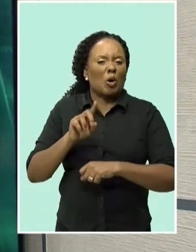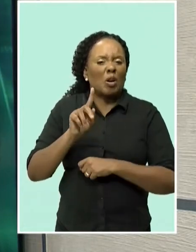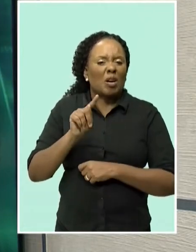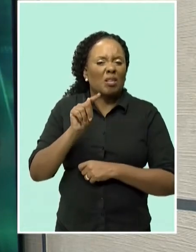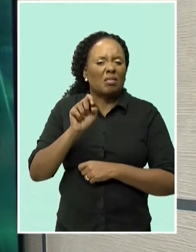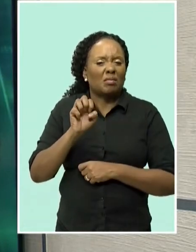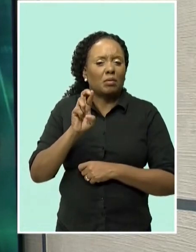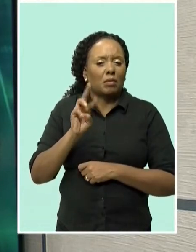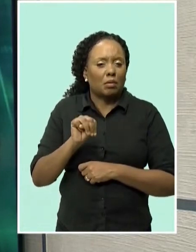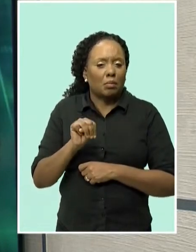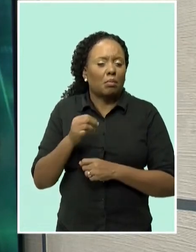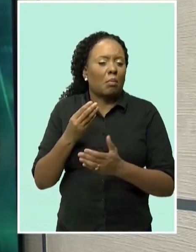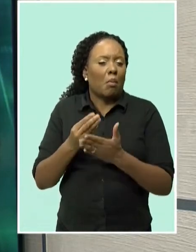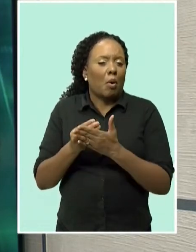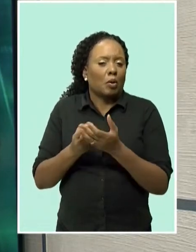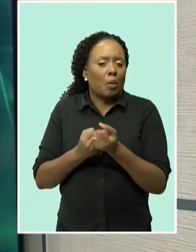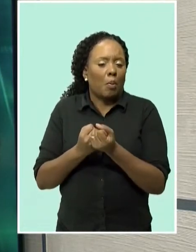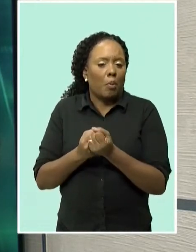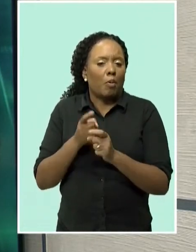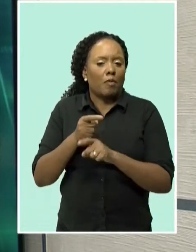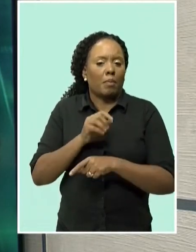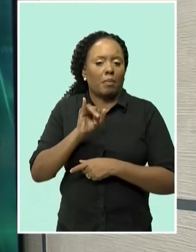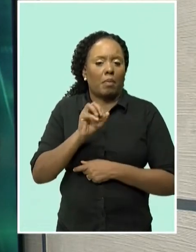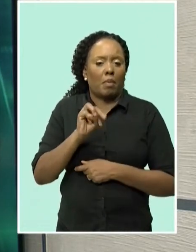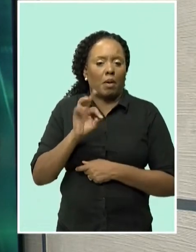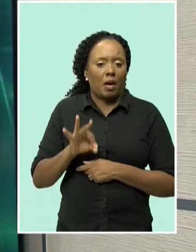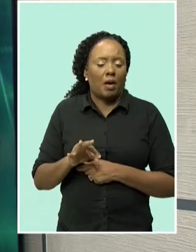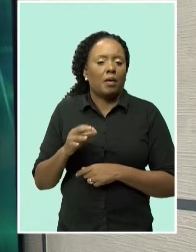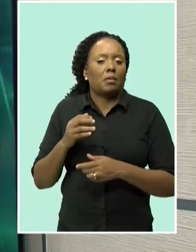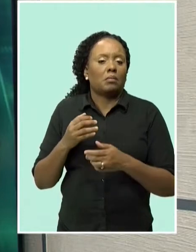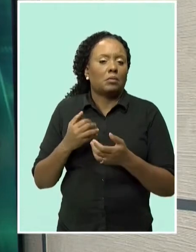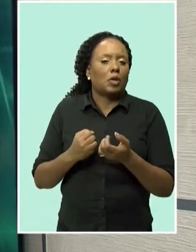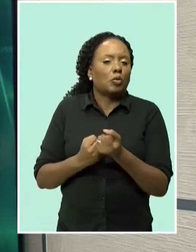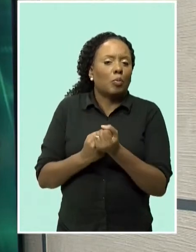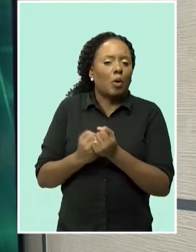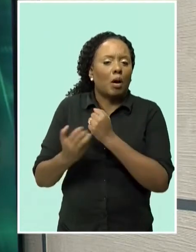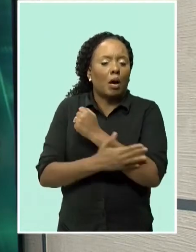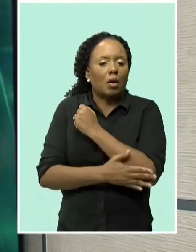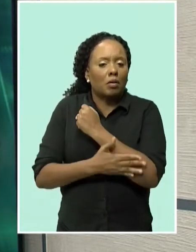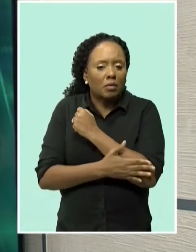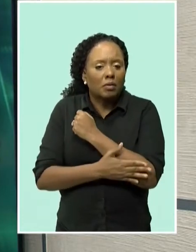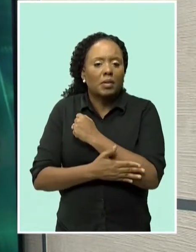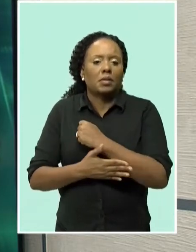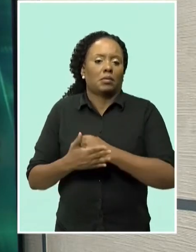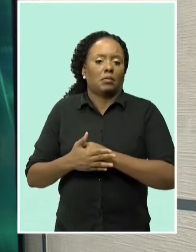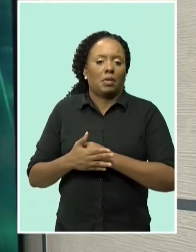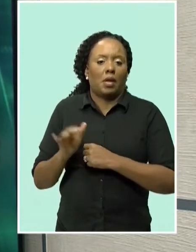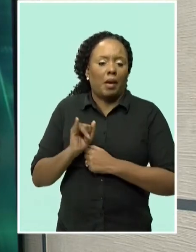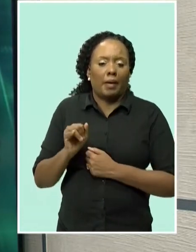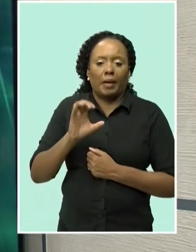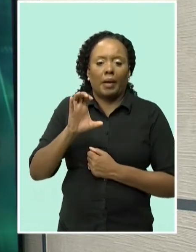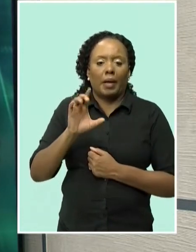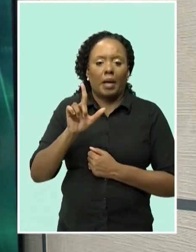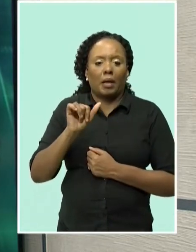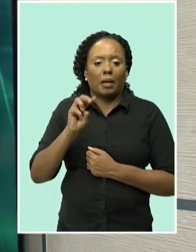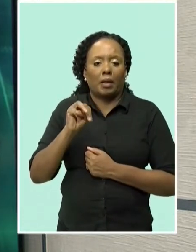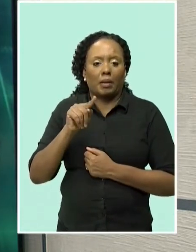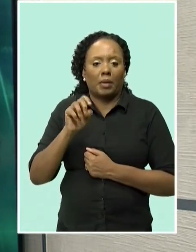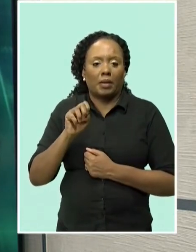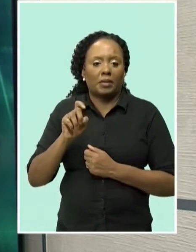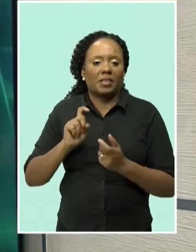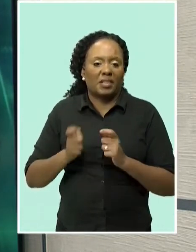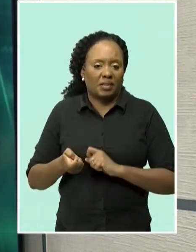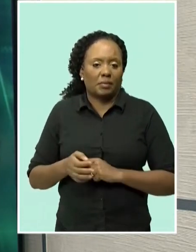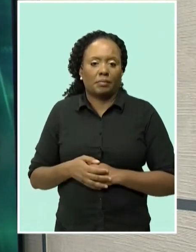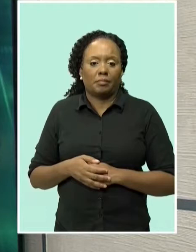Monetary Fund to help countries build resilience to structural challenges, including climate change. Explaining shocks are now considered the